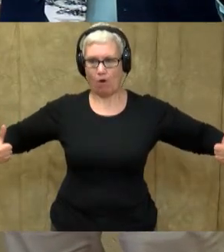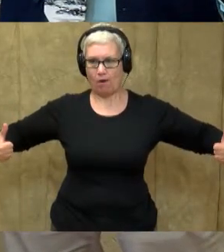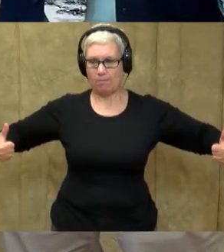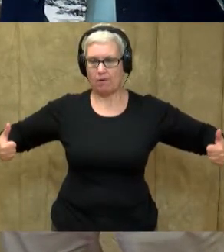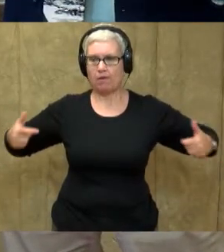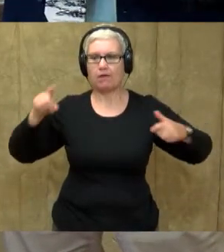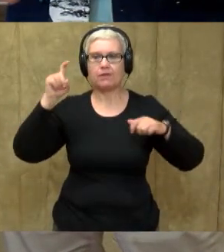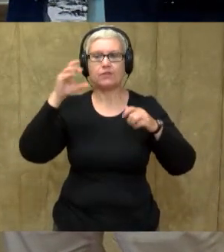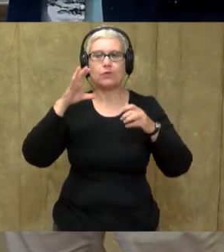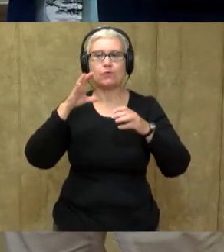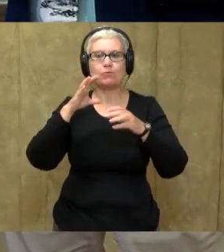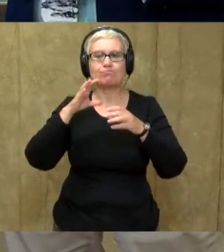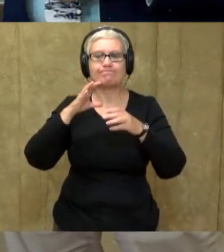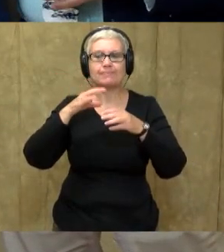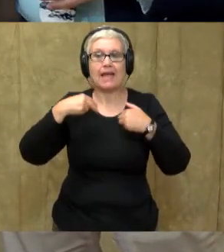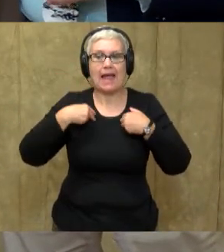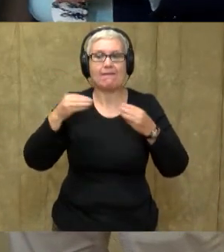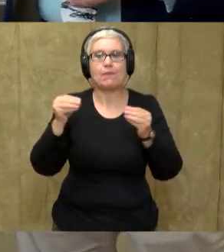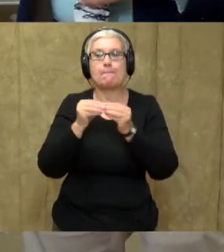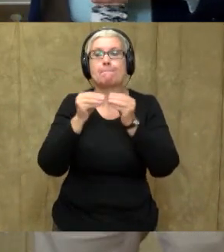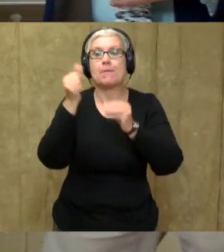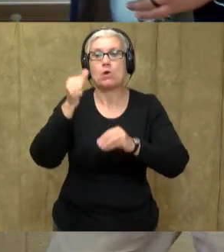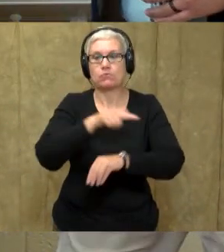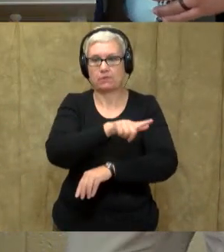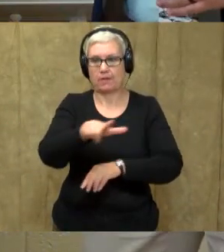land? So what are the dimensions of the plot